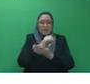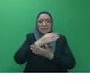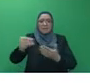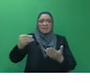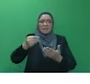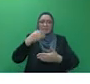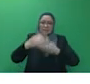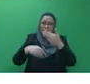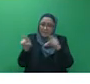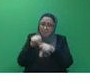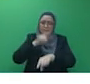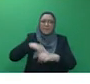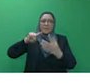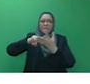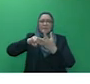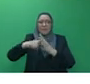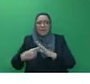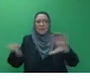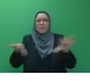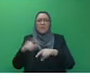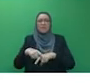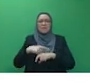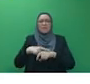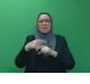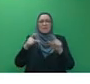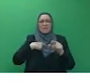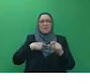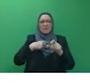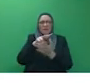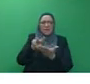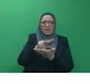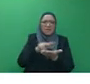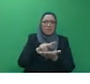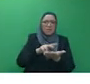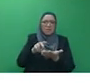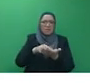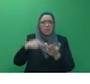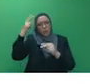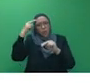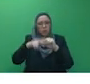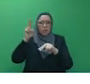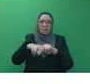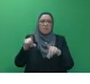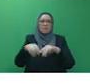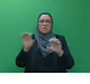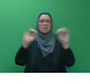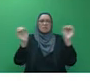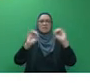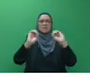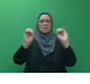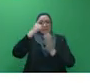request uh and at the same time i started doing just uh silly videos for social media i did with no real